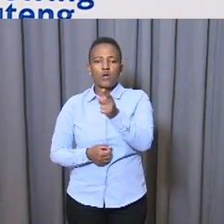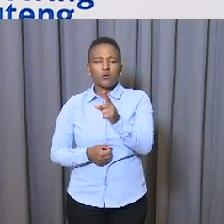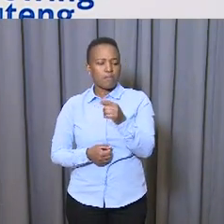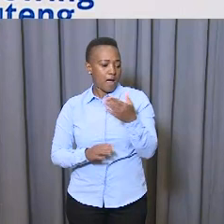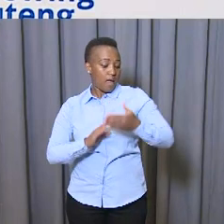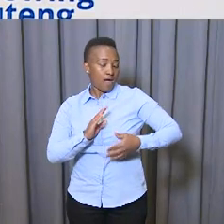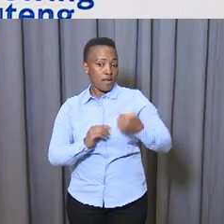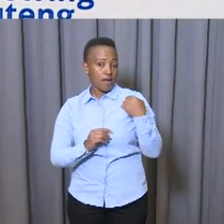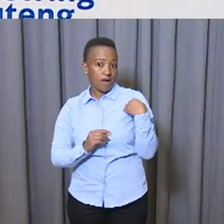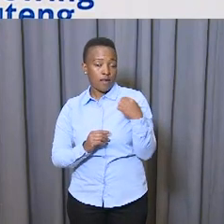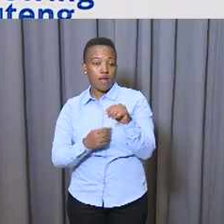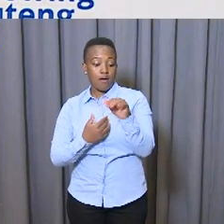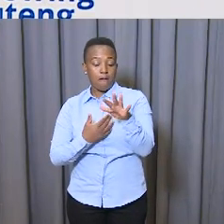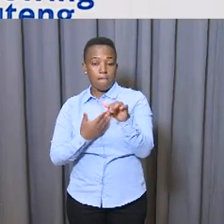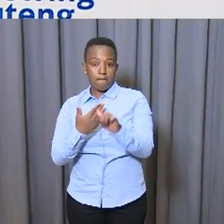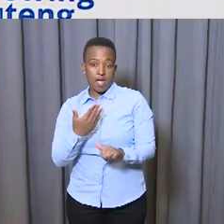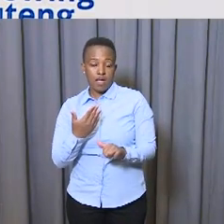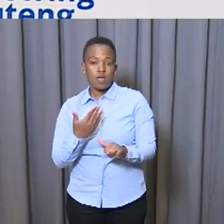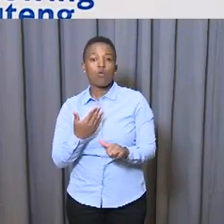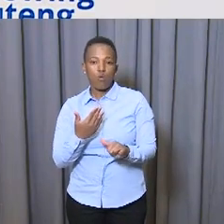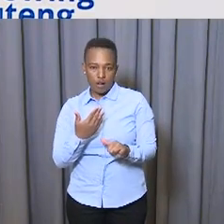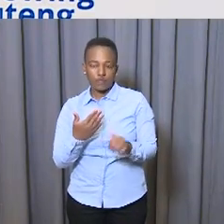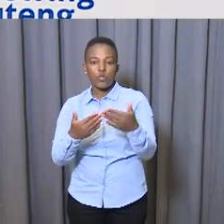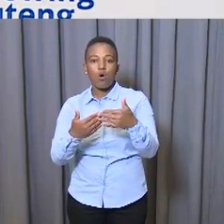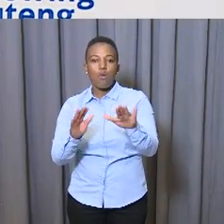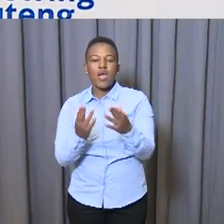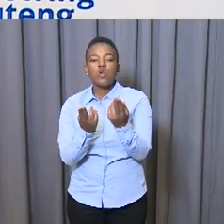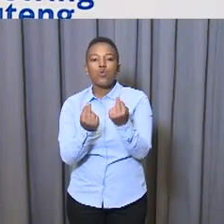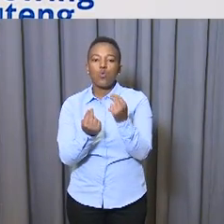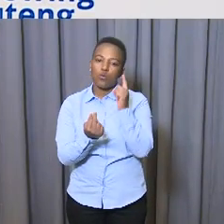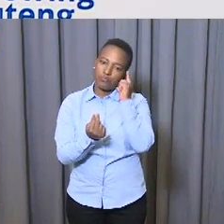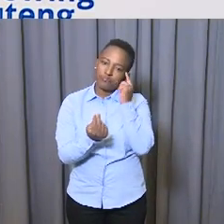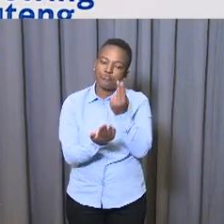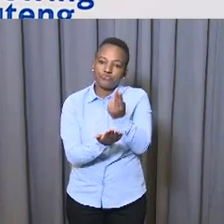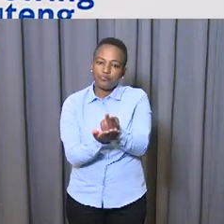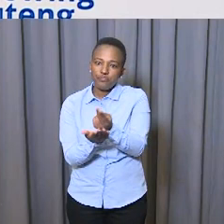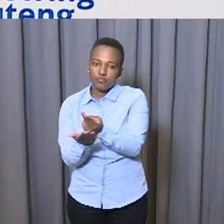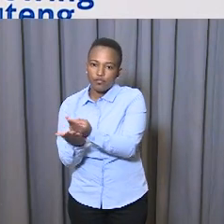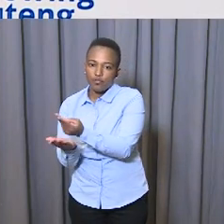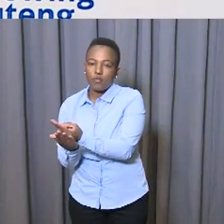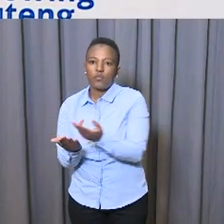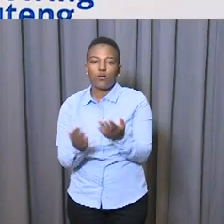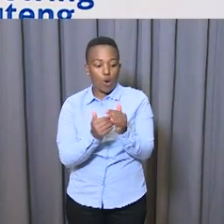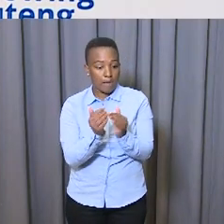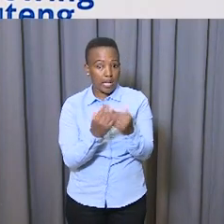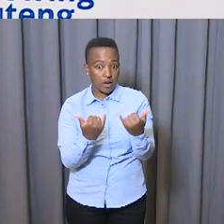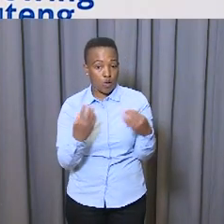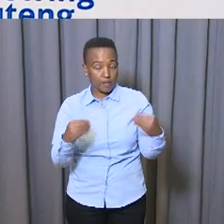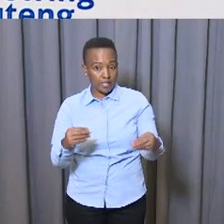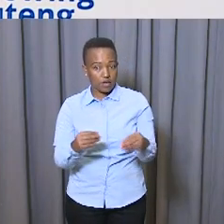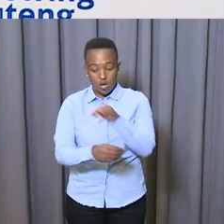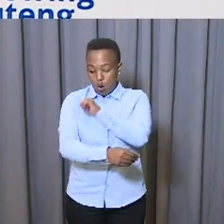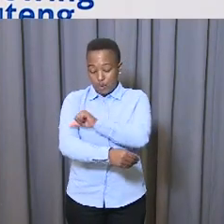by the end of May, we will start unveiling the new beds. The new beds that we are building in our existing hospitals,